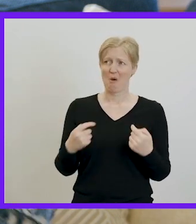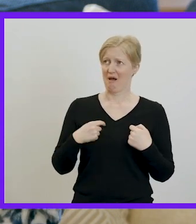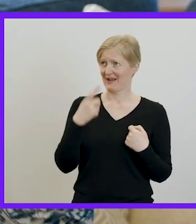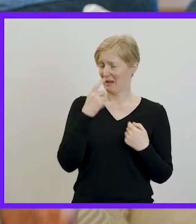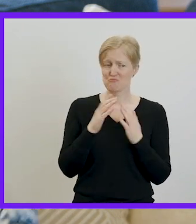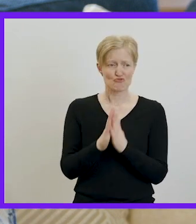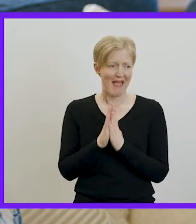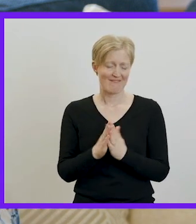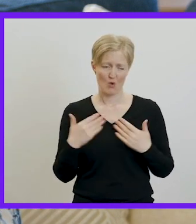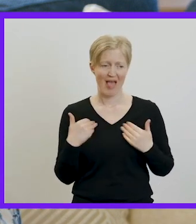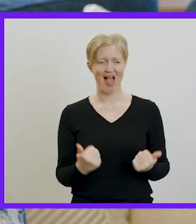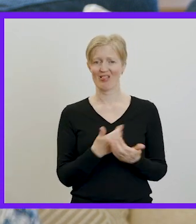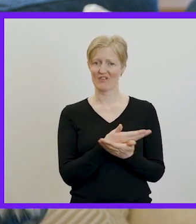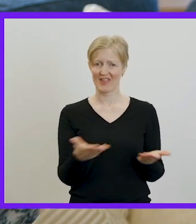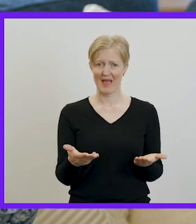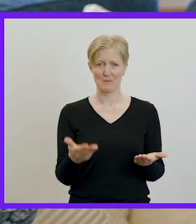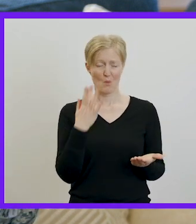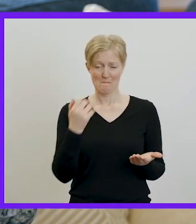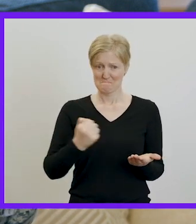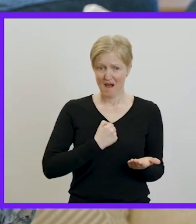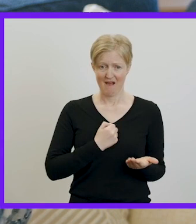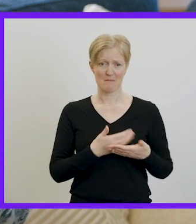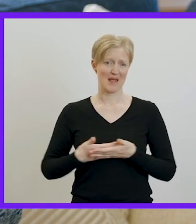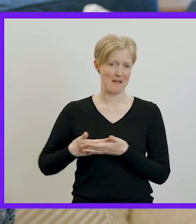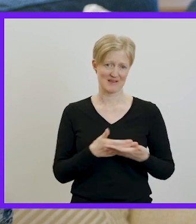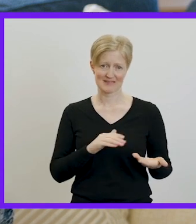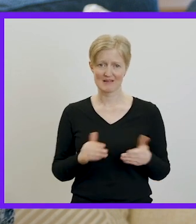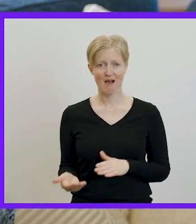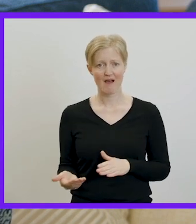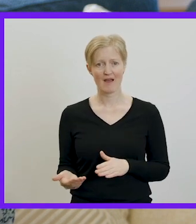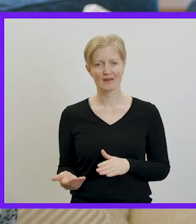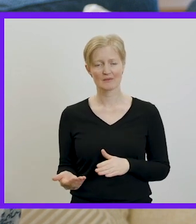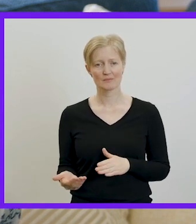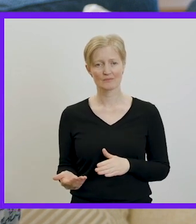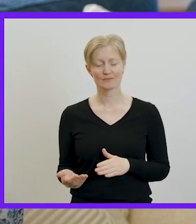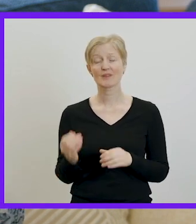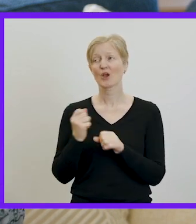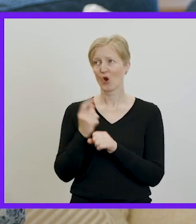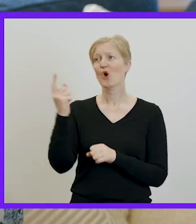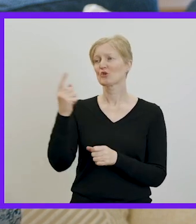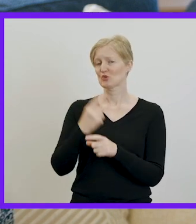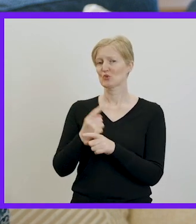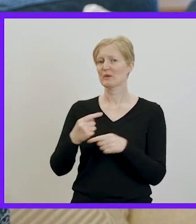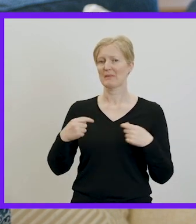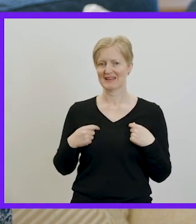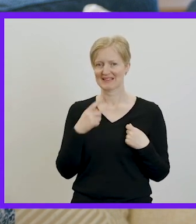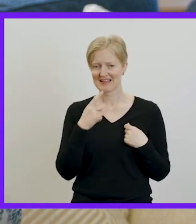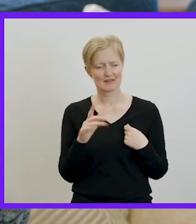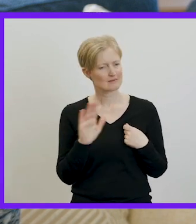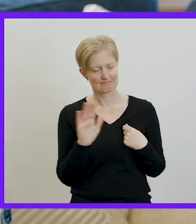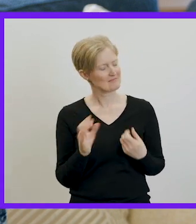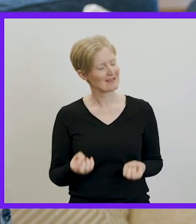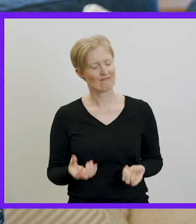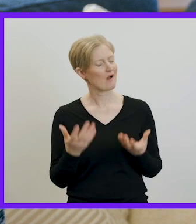to pray for people to get well again when my own baby has died? But I felt that God spoke into my heart and said,